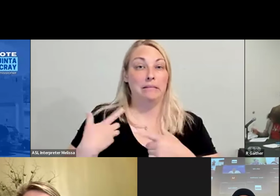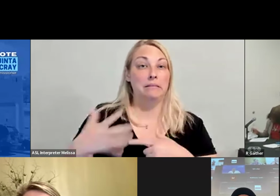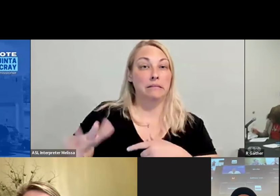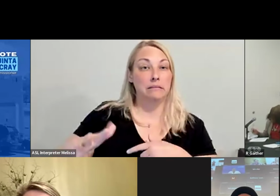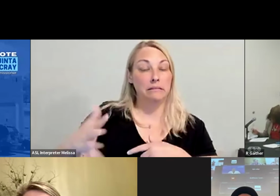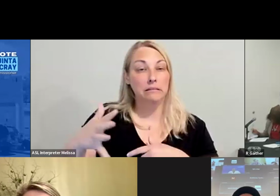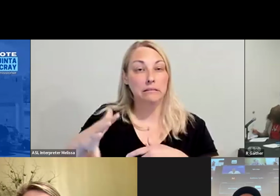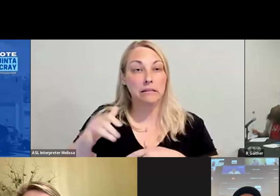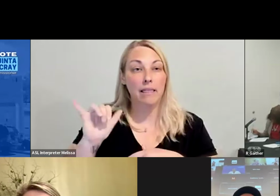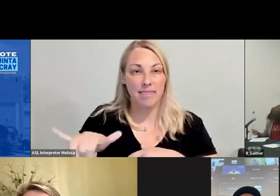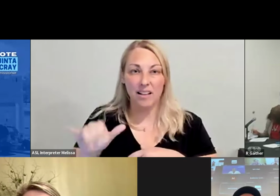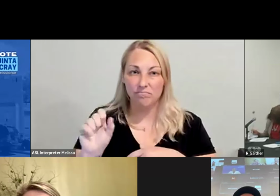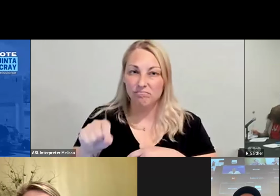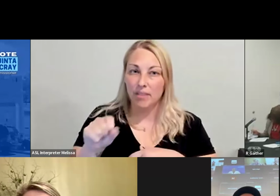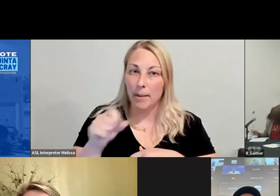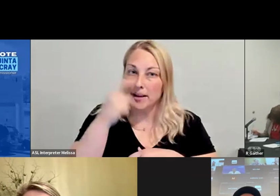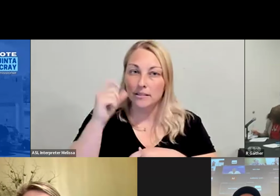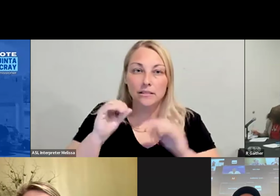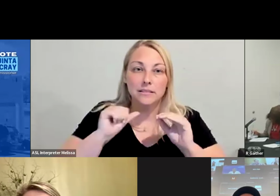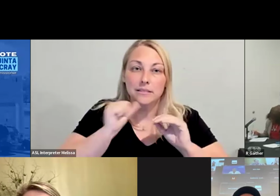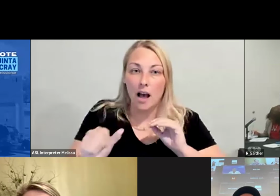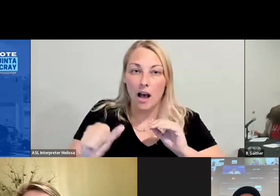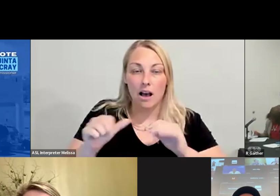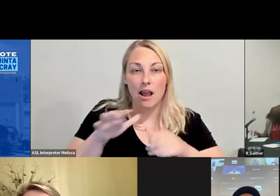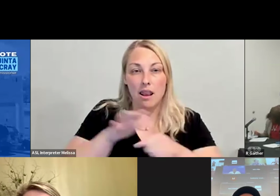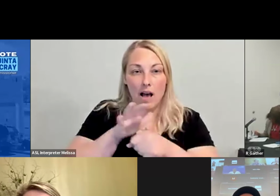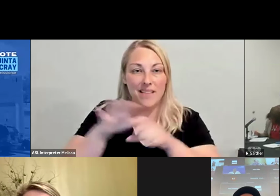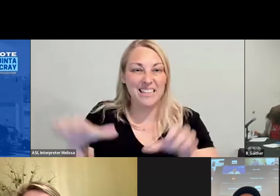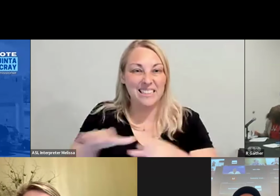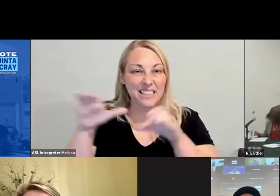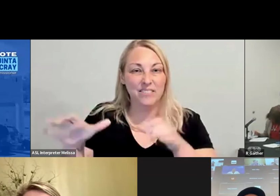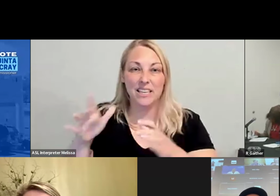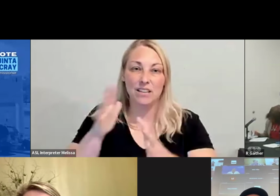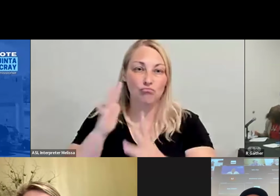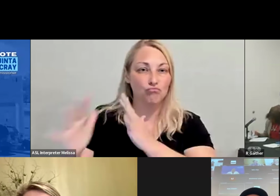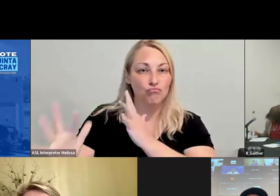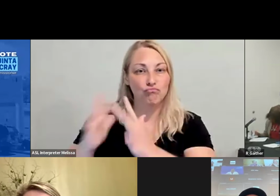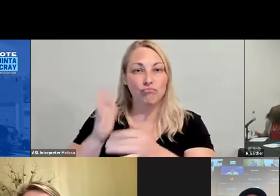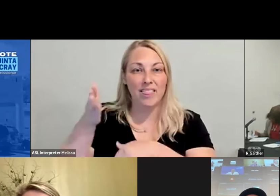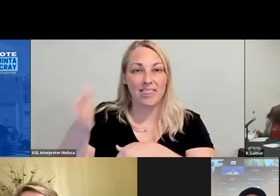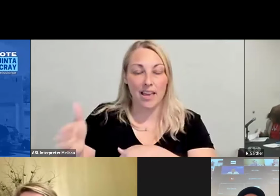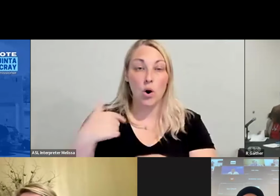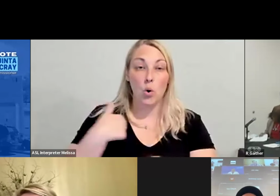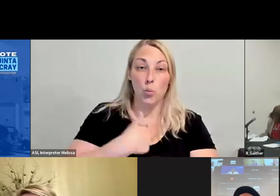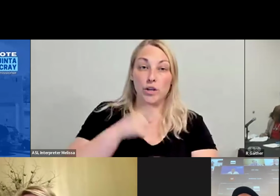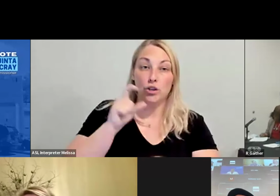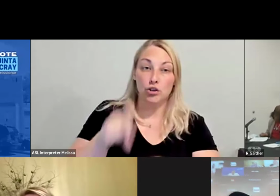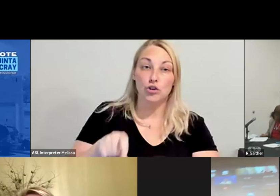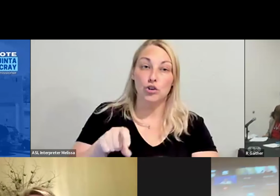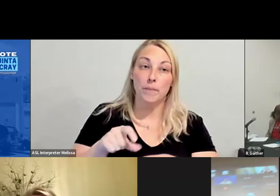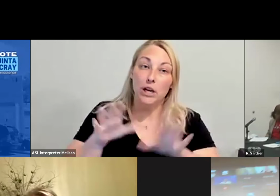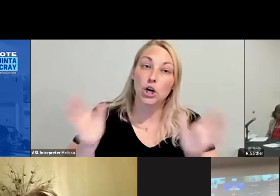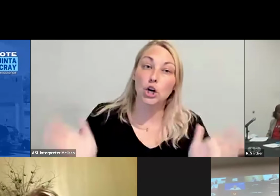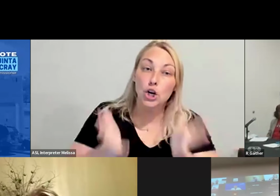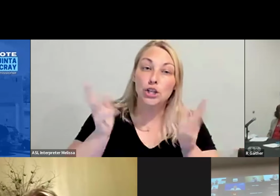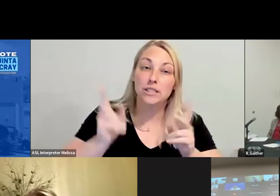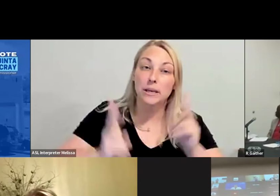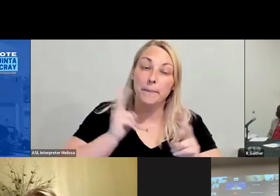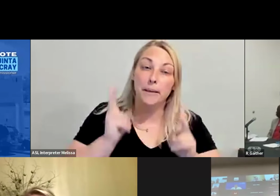that's because there's not enough activity. As a city, we should be encouraging people to take underutilized spaces and make